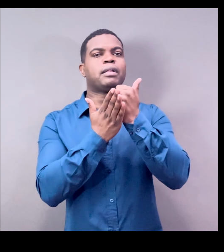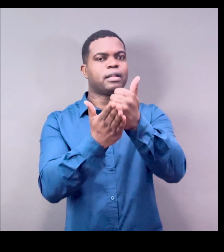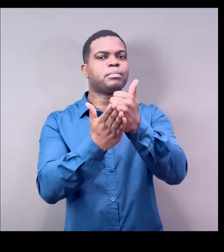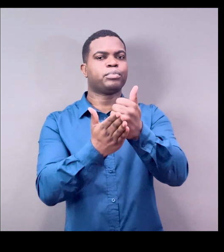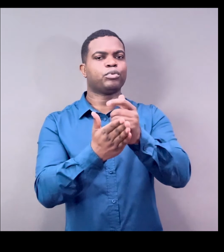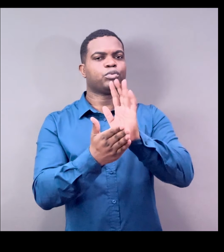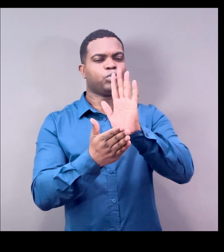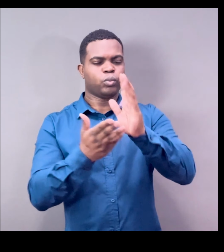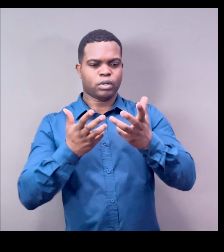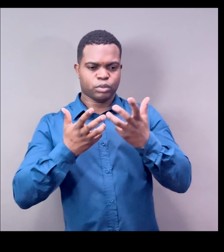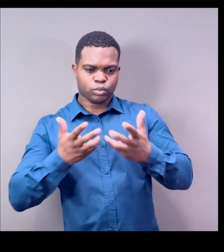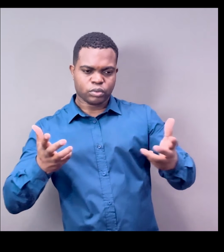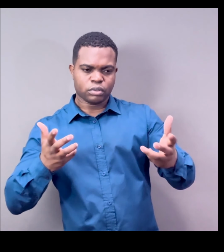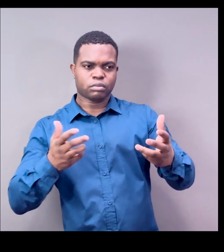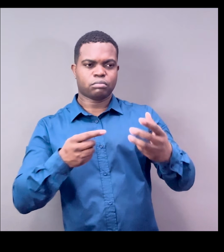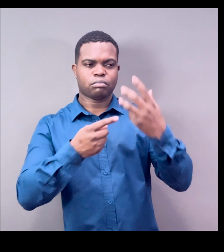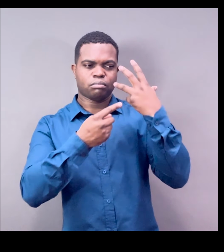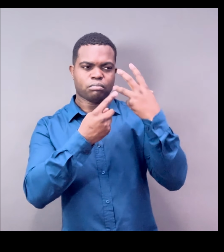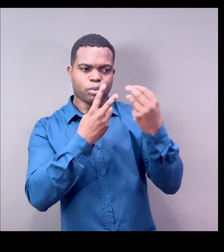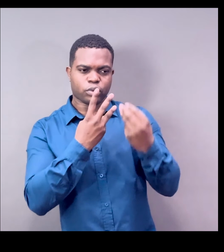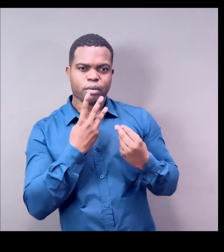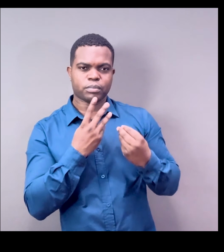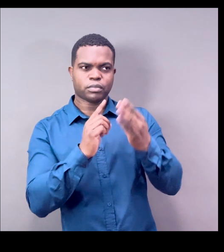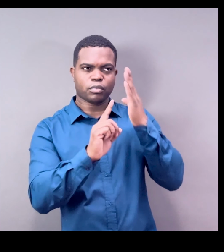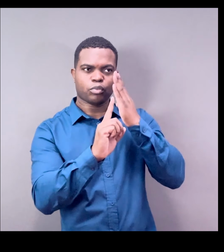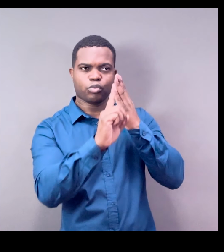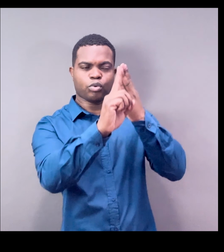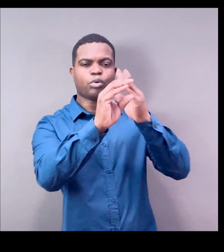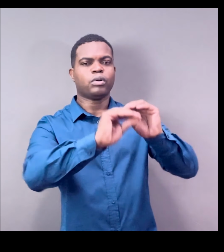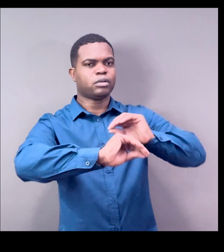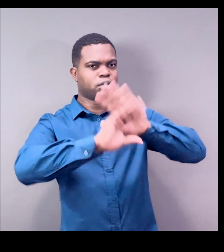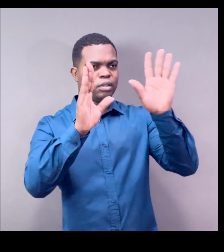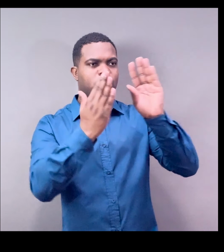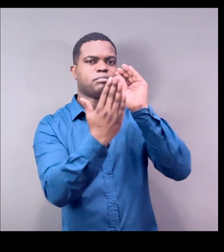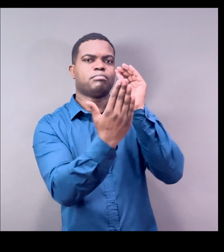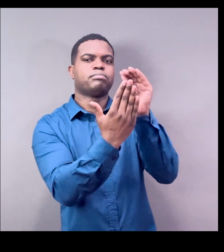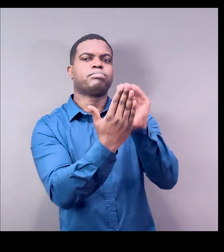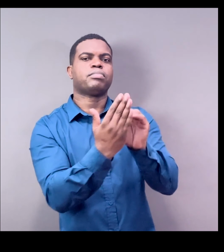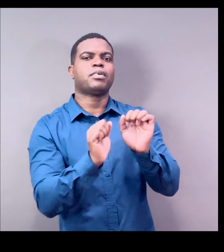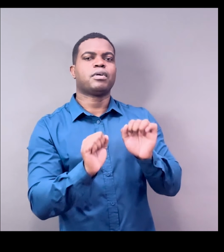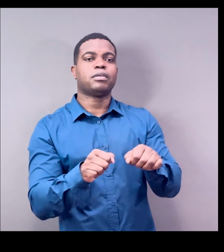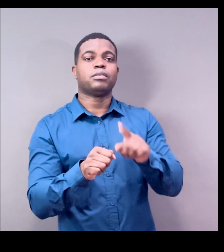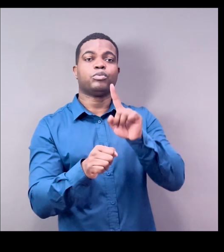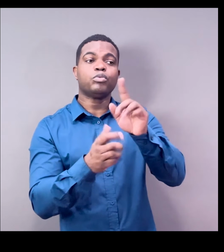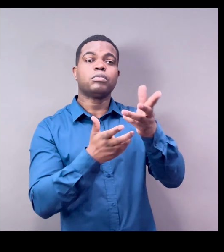your resources and to have a better outcome